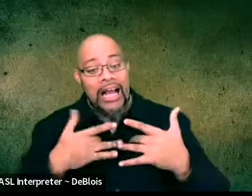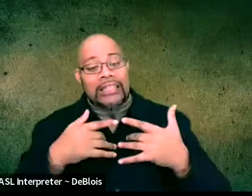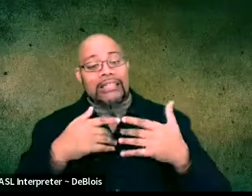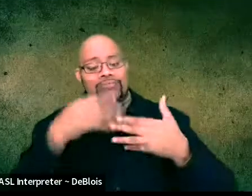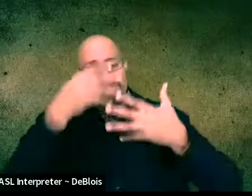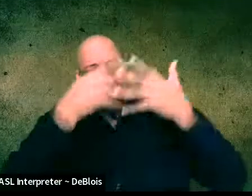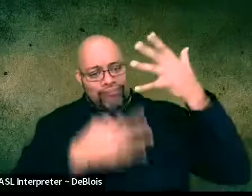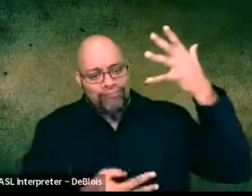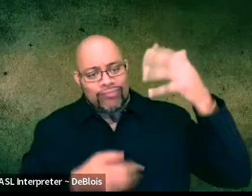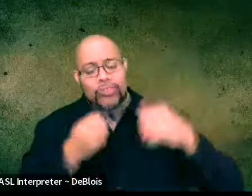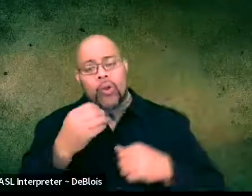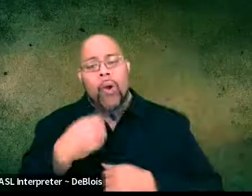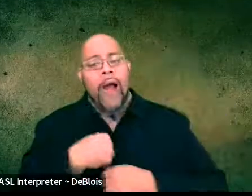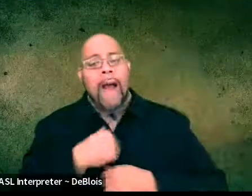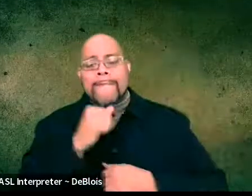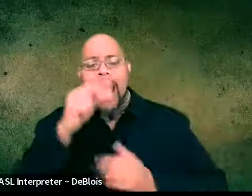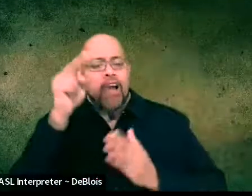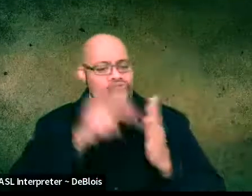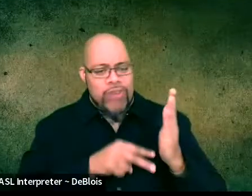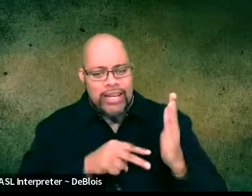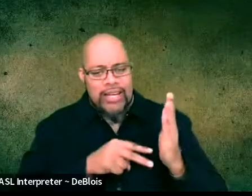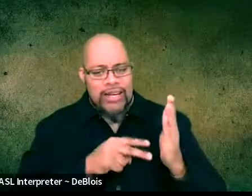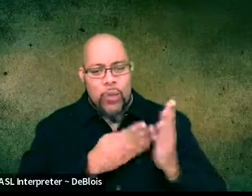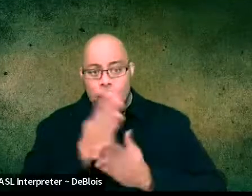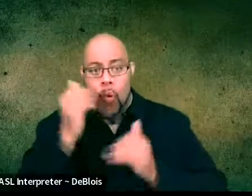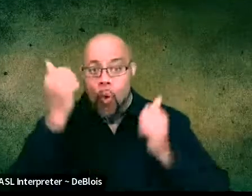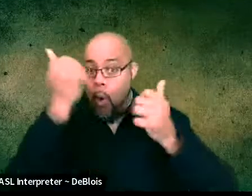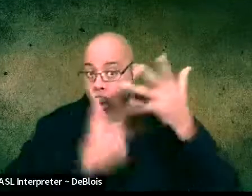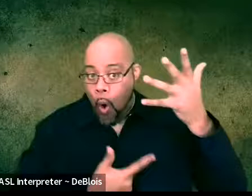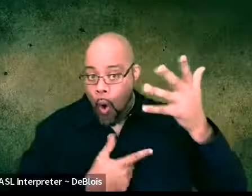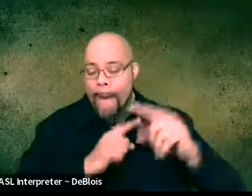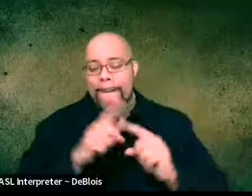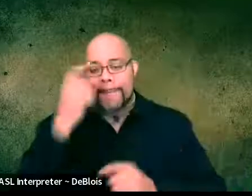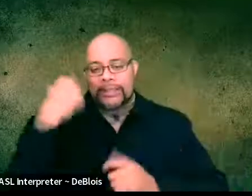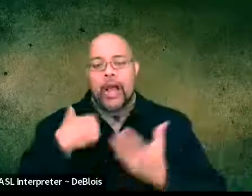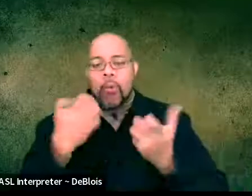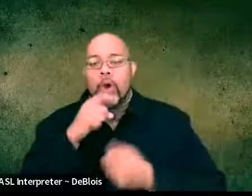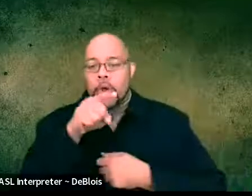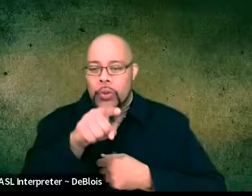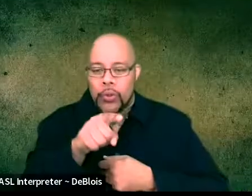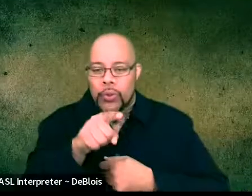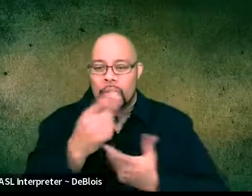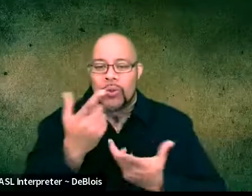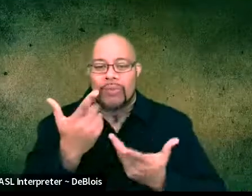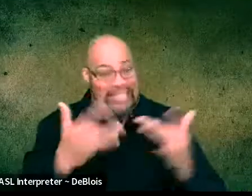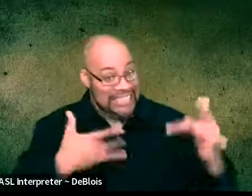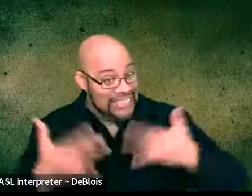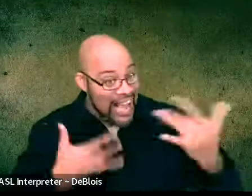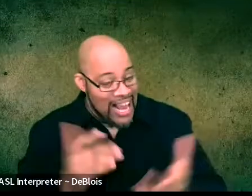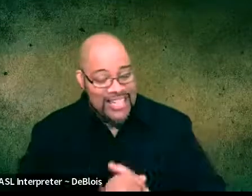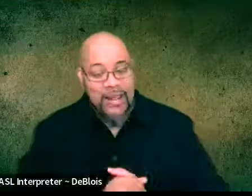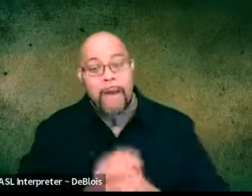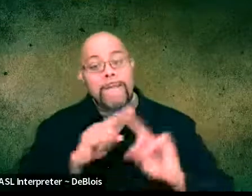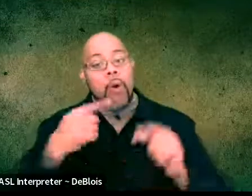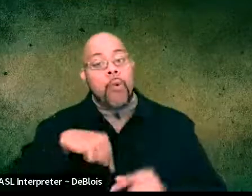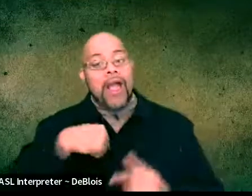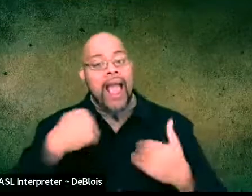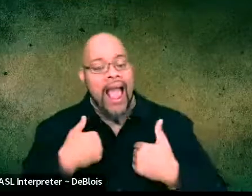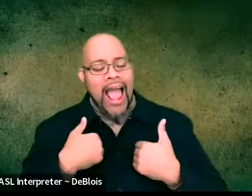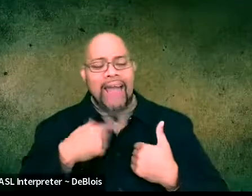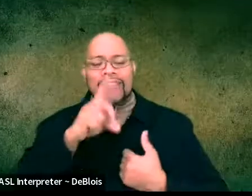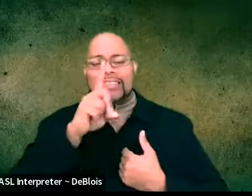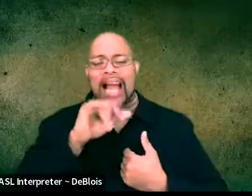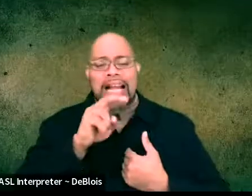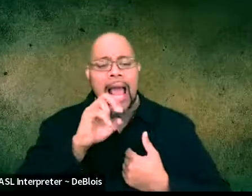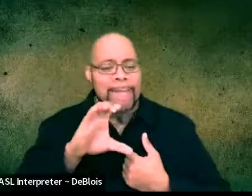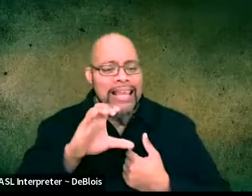lineup. And so I'm not going to read through all of them because I want you, to be excited. But we have a dynamic